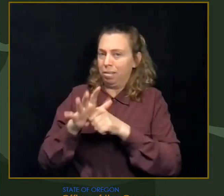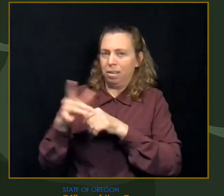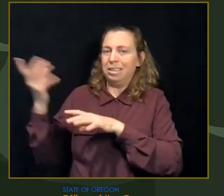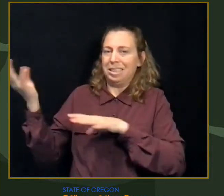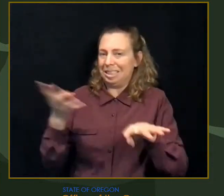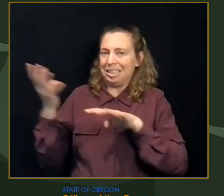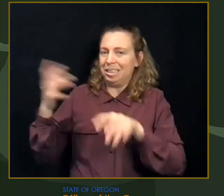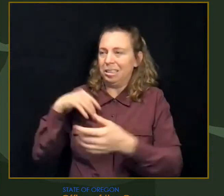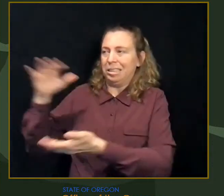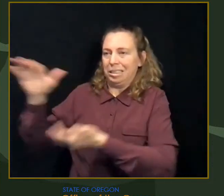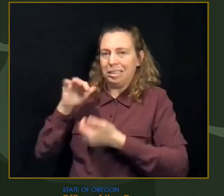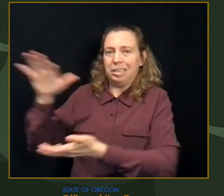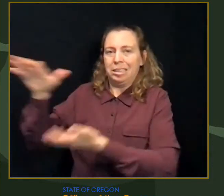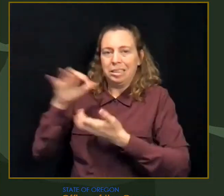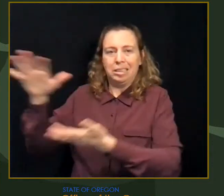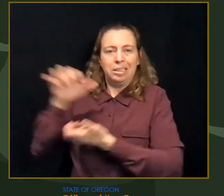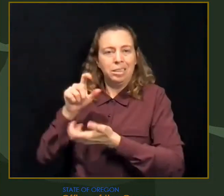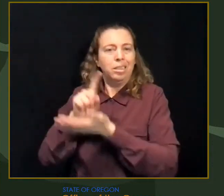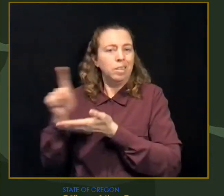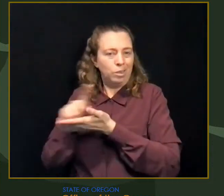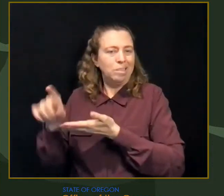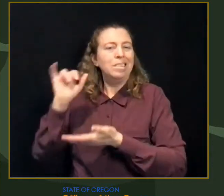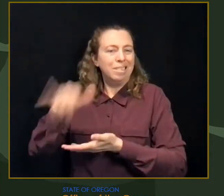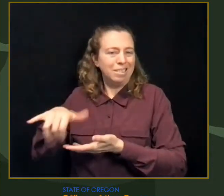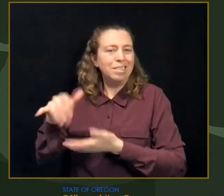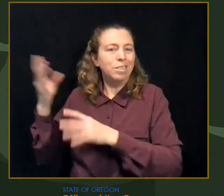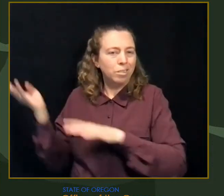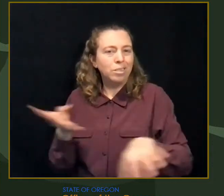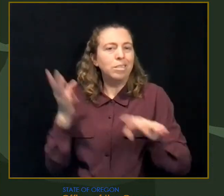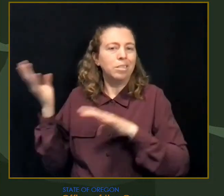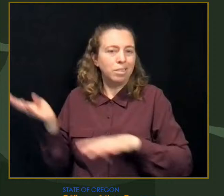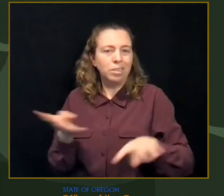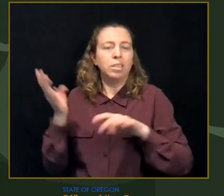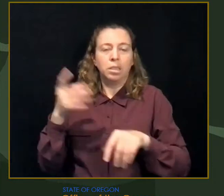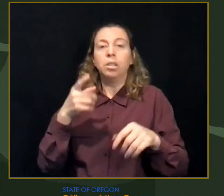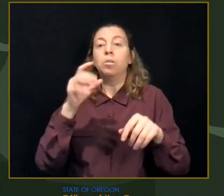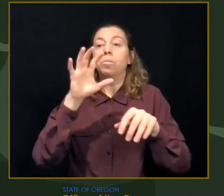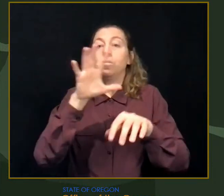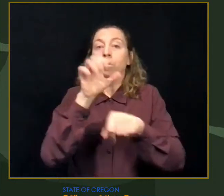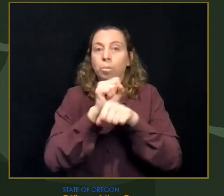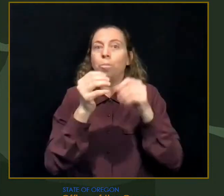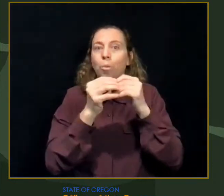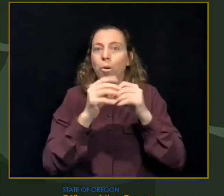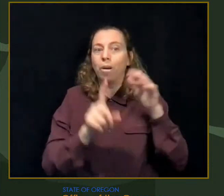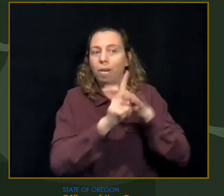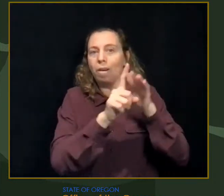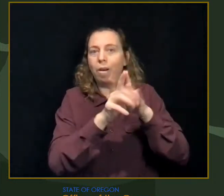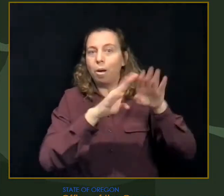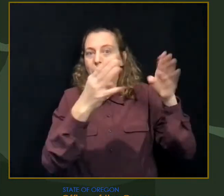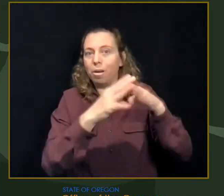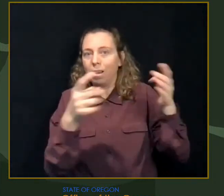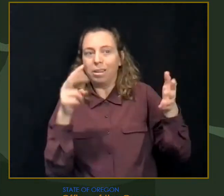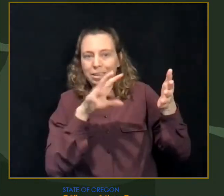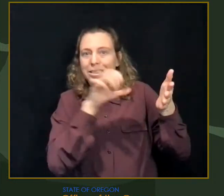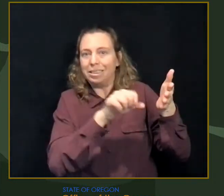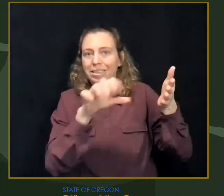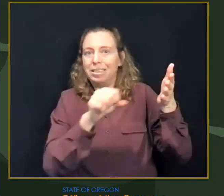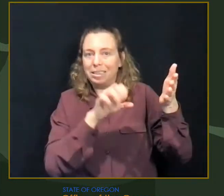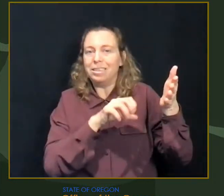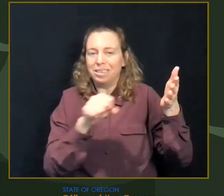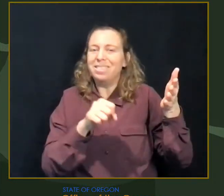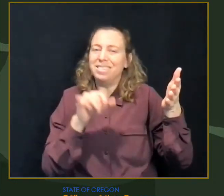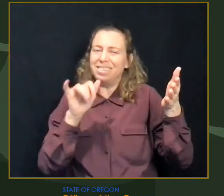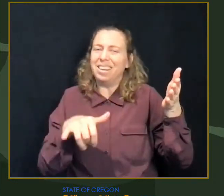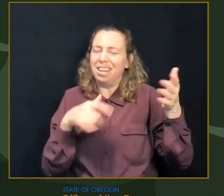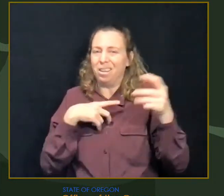appointments and locations for vaccines are much easier to find. So by getting those vaccines into arms, by limiting our